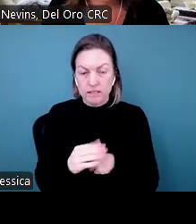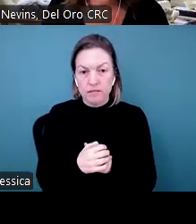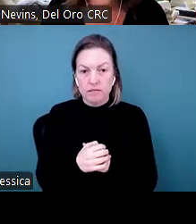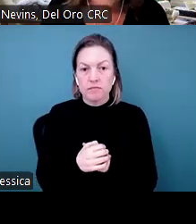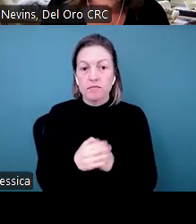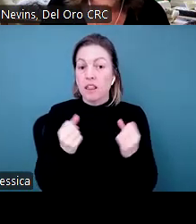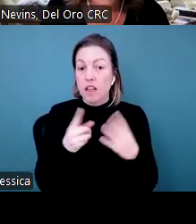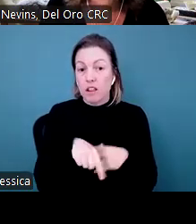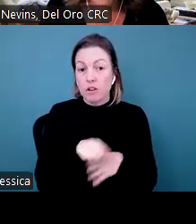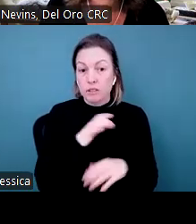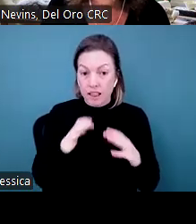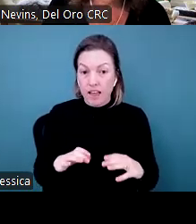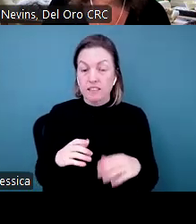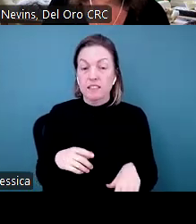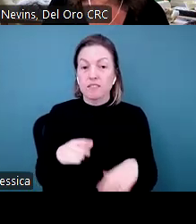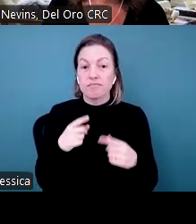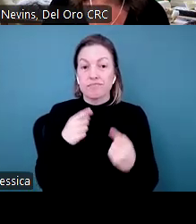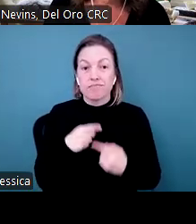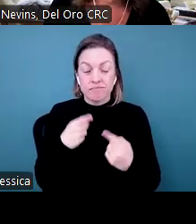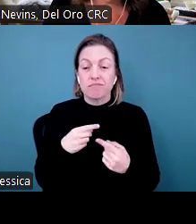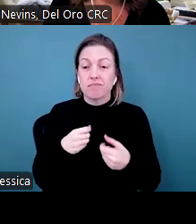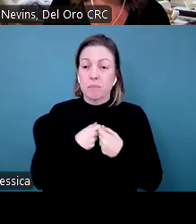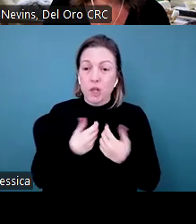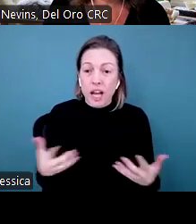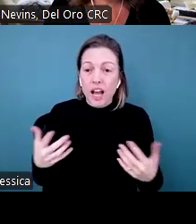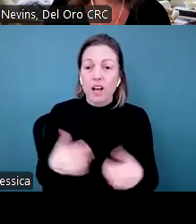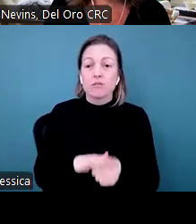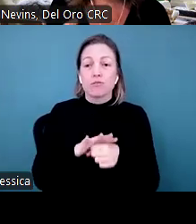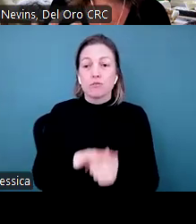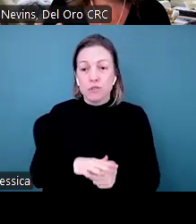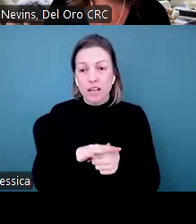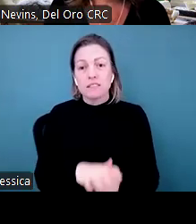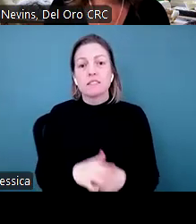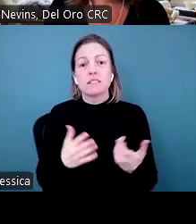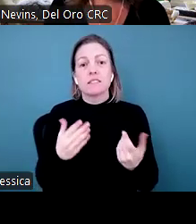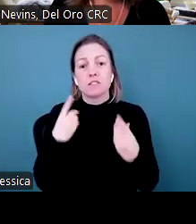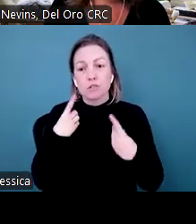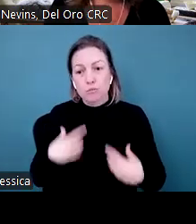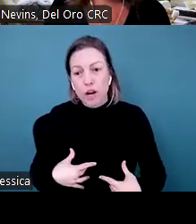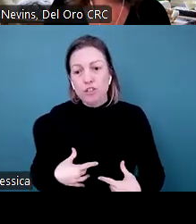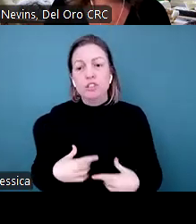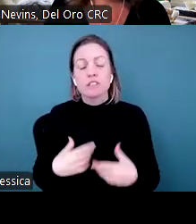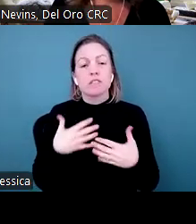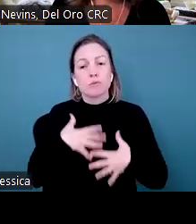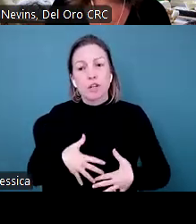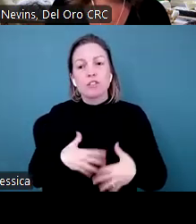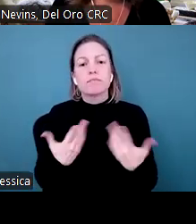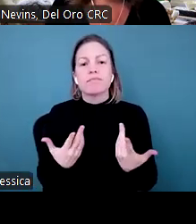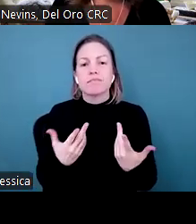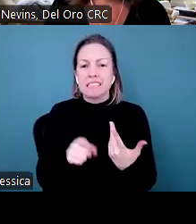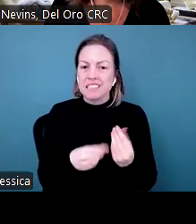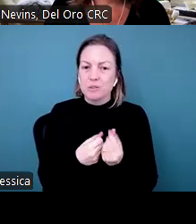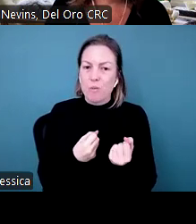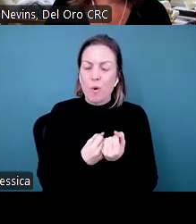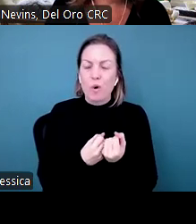are dealing with caregiver burnout, stress, depression, and they need a little bit more support